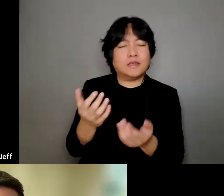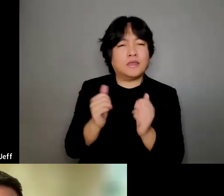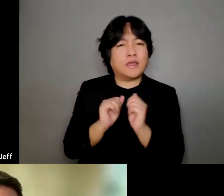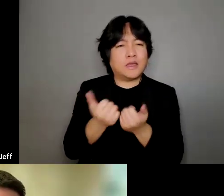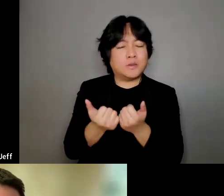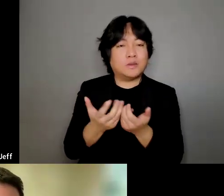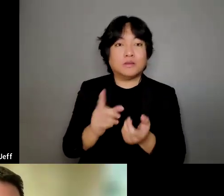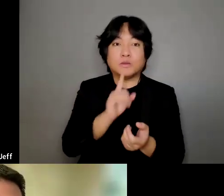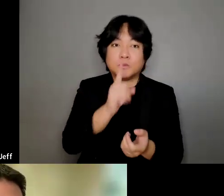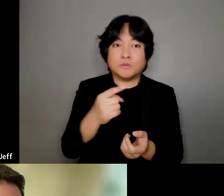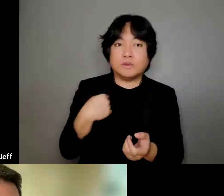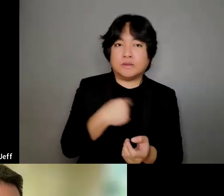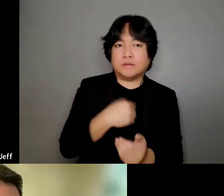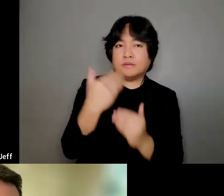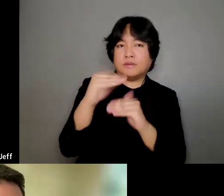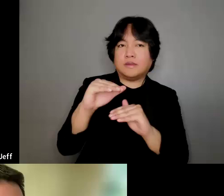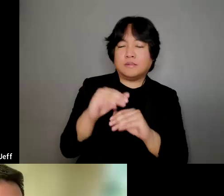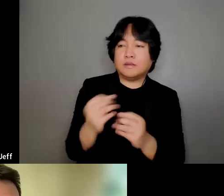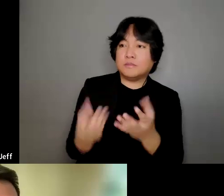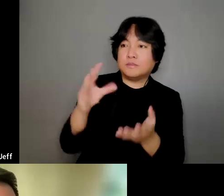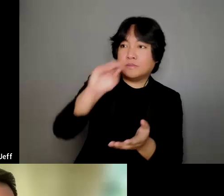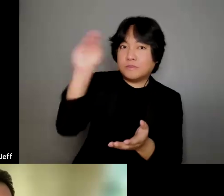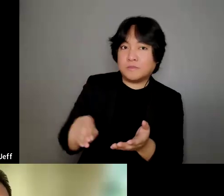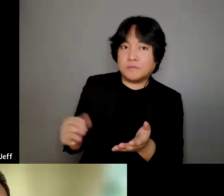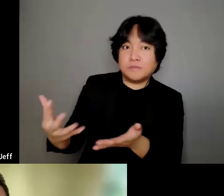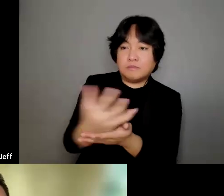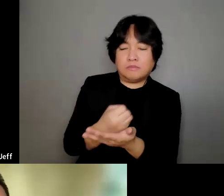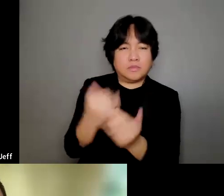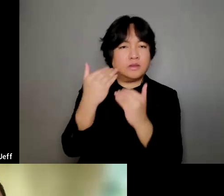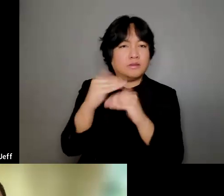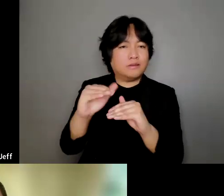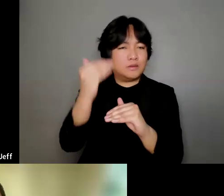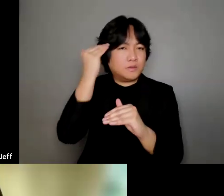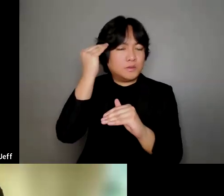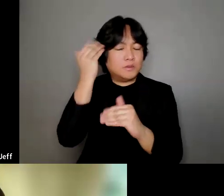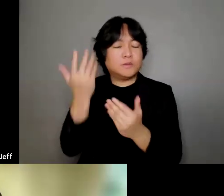limited pa yung alam natin about statistics when it comes to